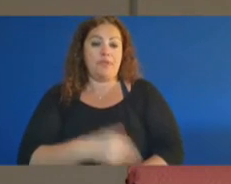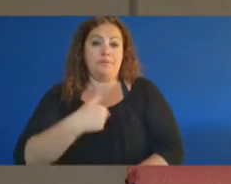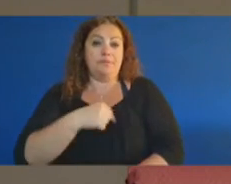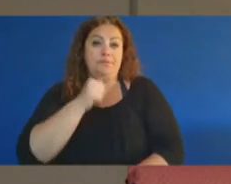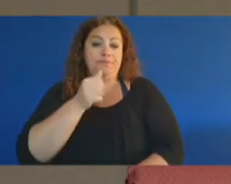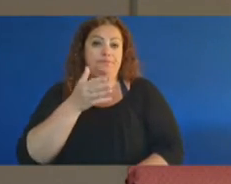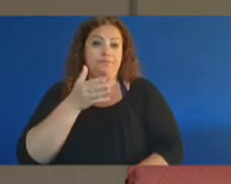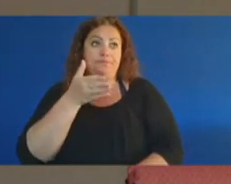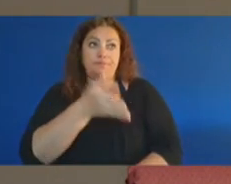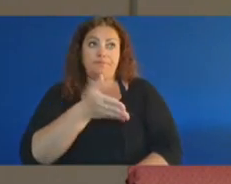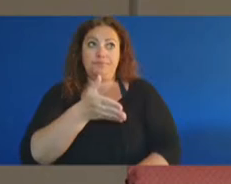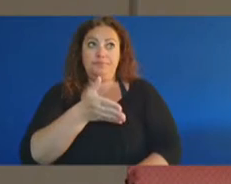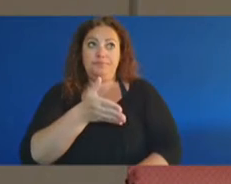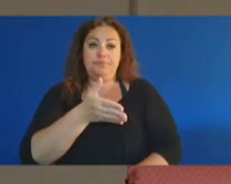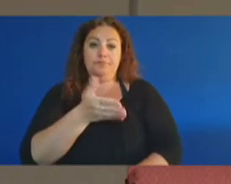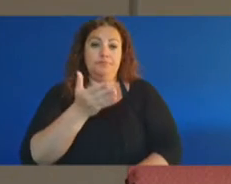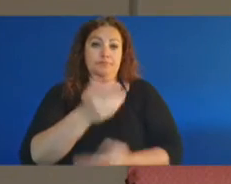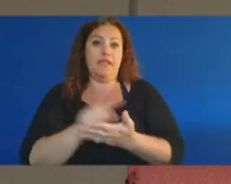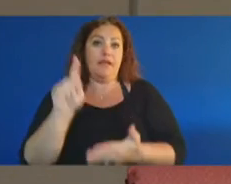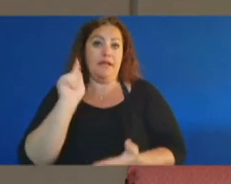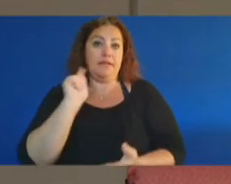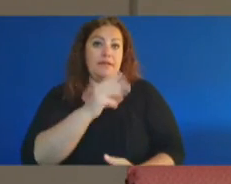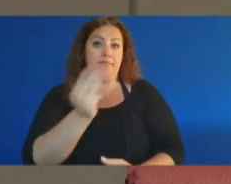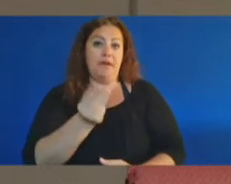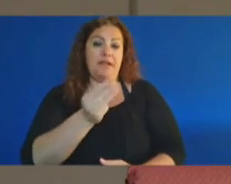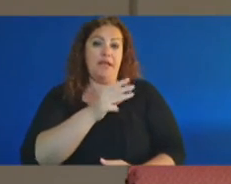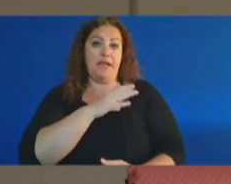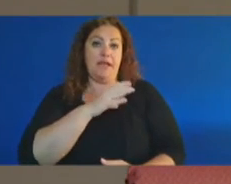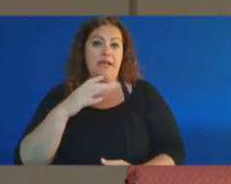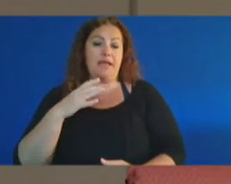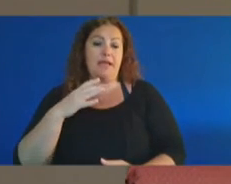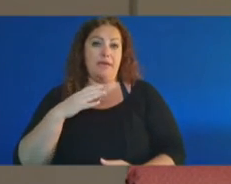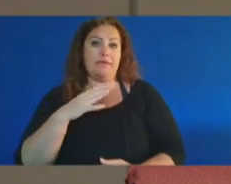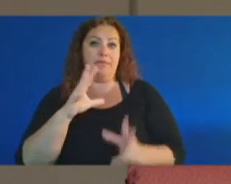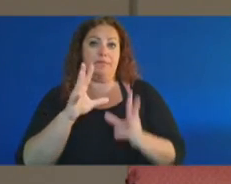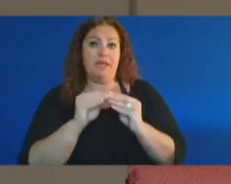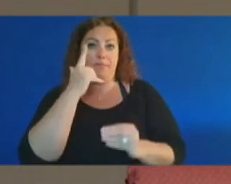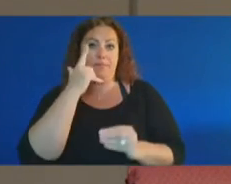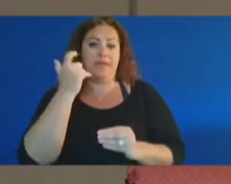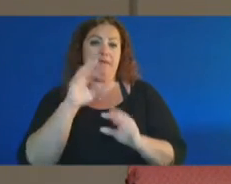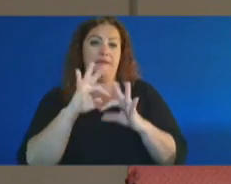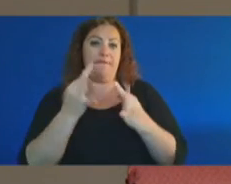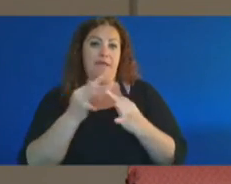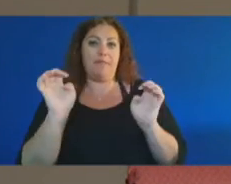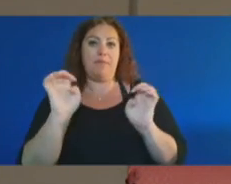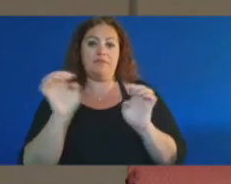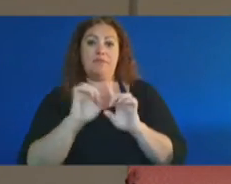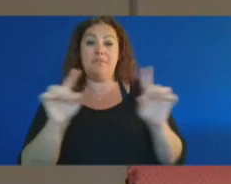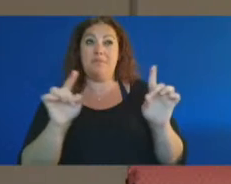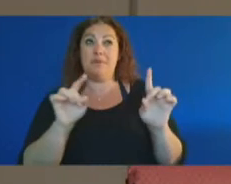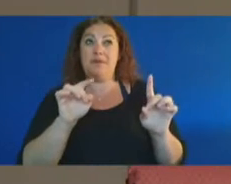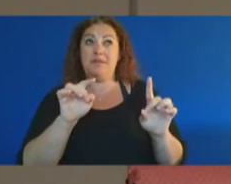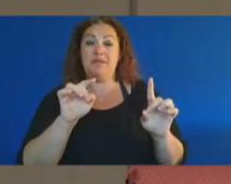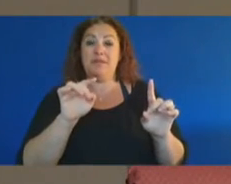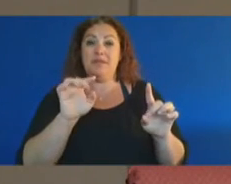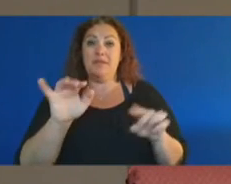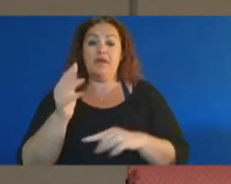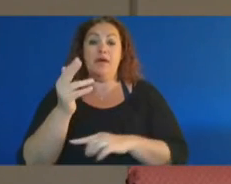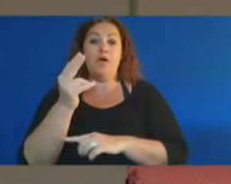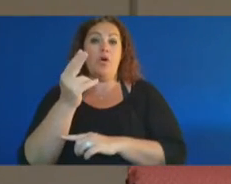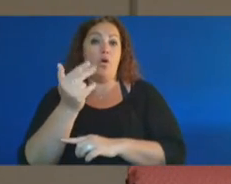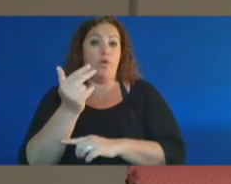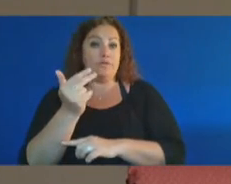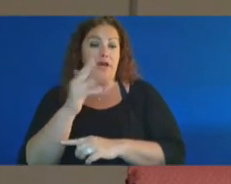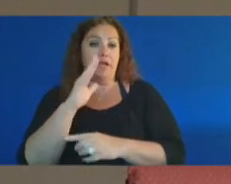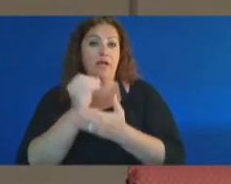uh last Monday's council meeting due to a family emergency but when the hotel was was um approved one of